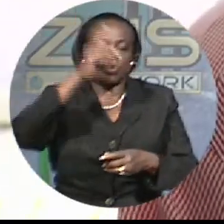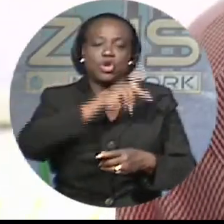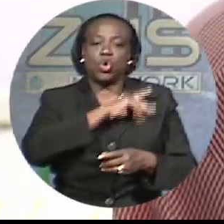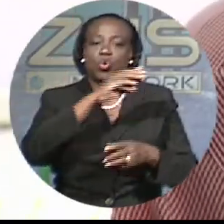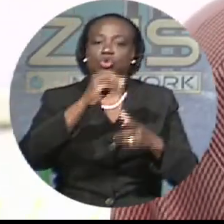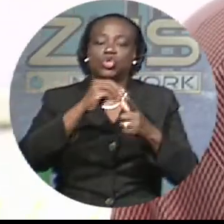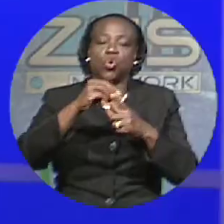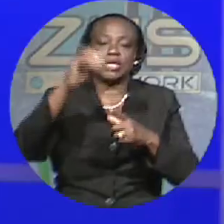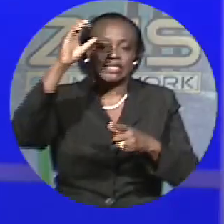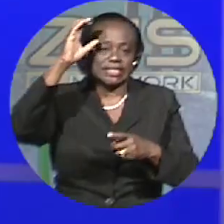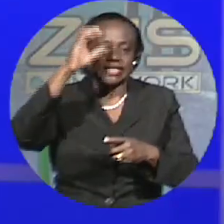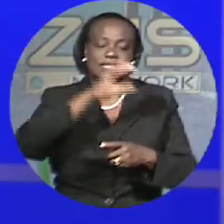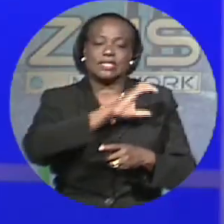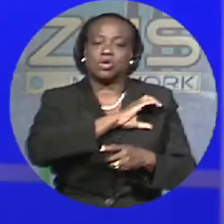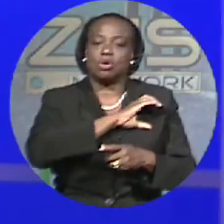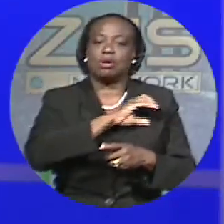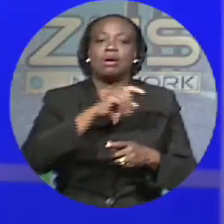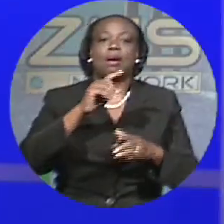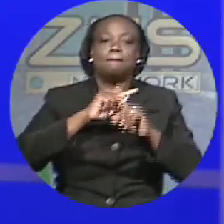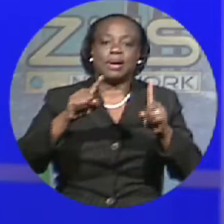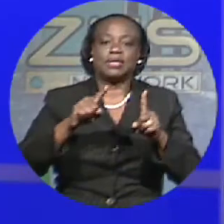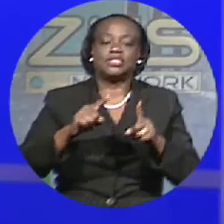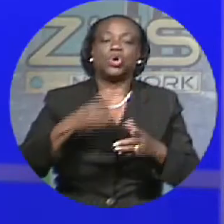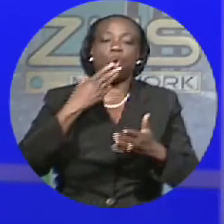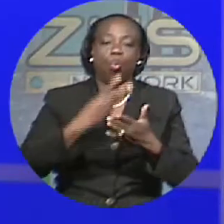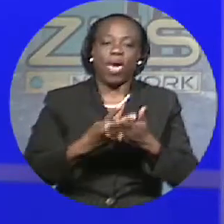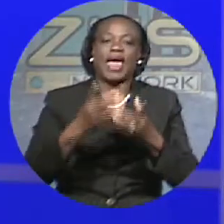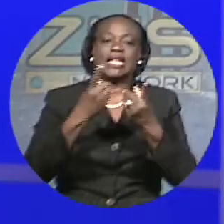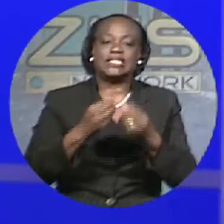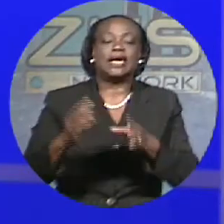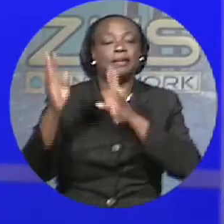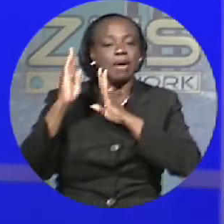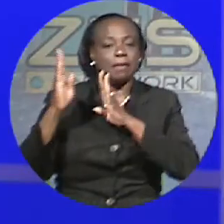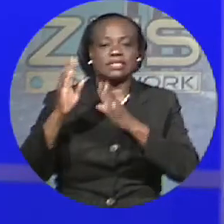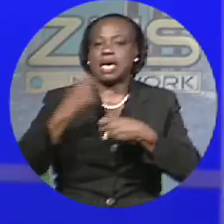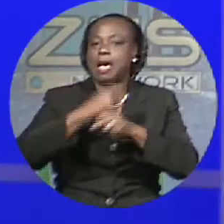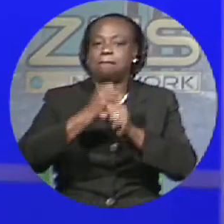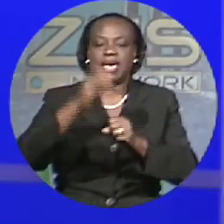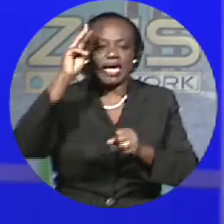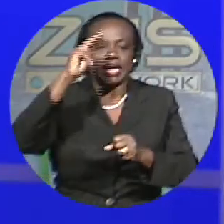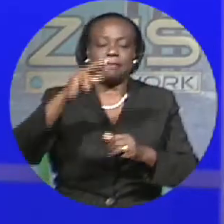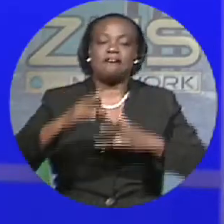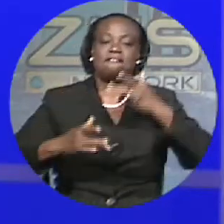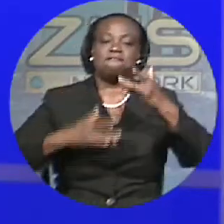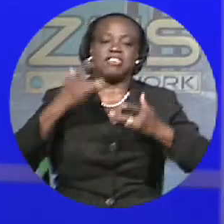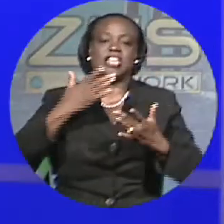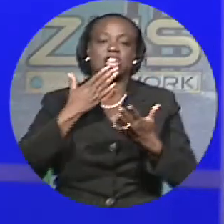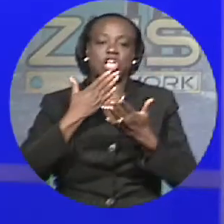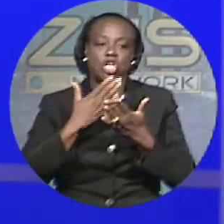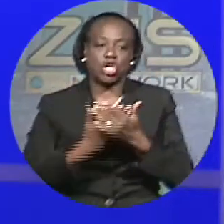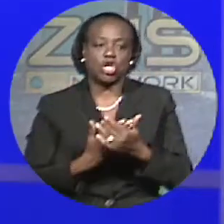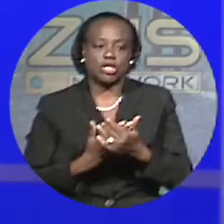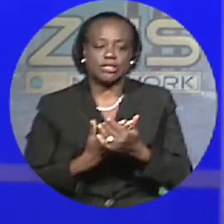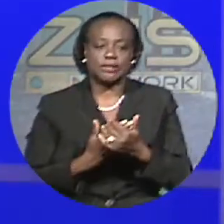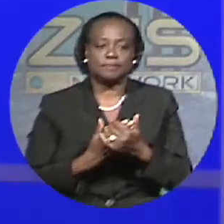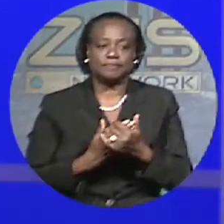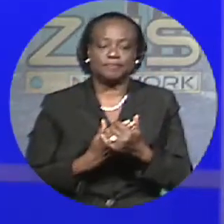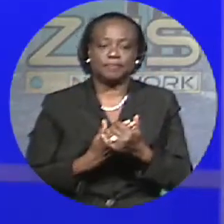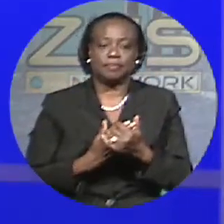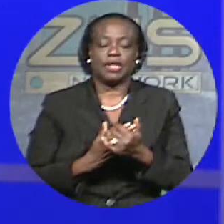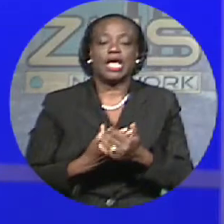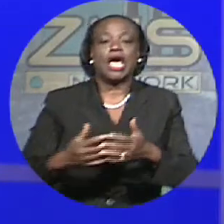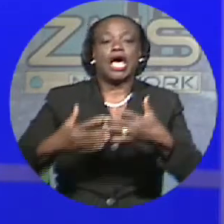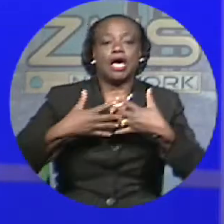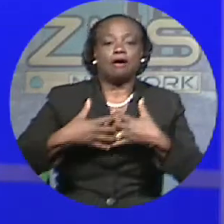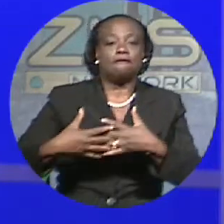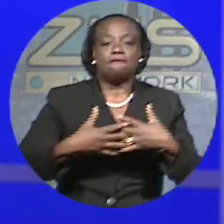celebration. The Bahamas HBCU College Football Classic is fast approaching. The 3-day event, which runs September 12th